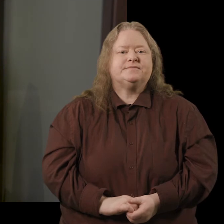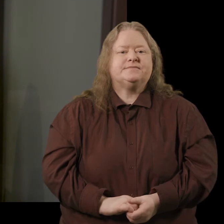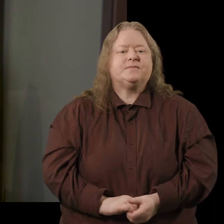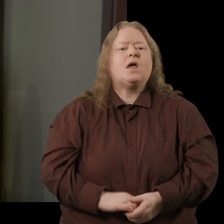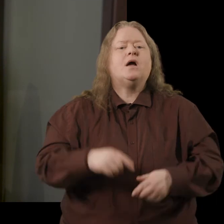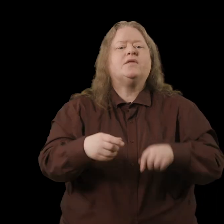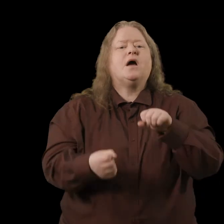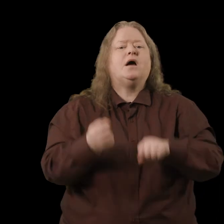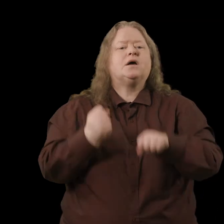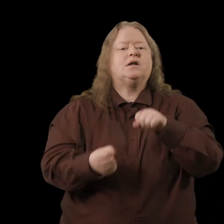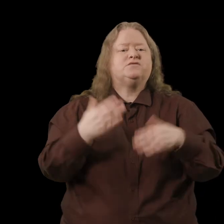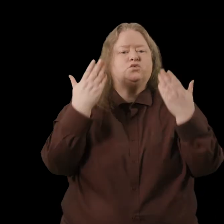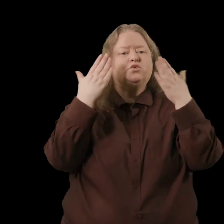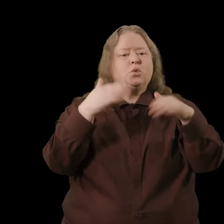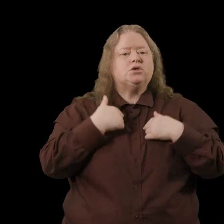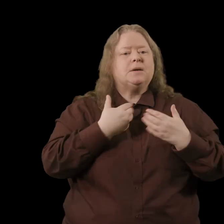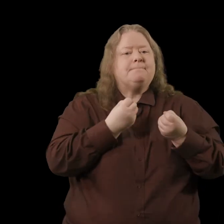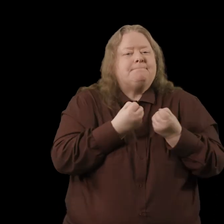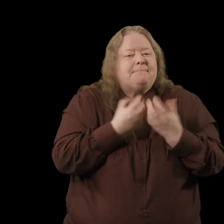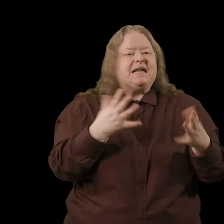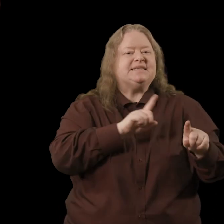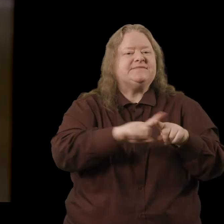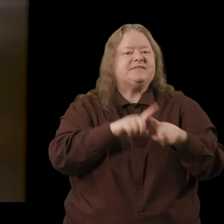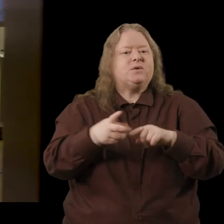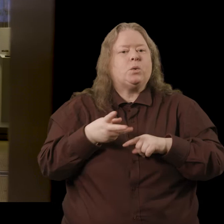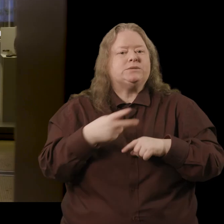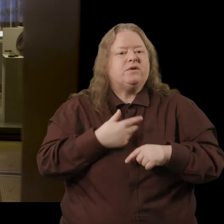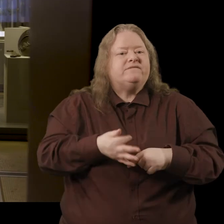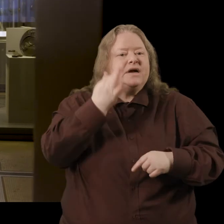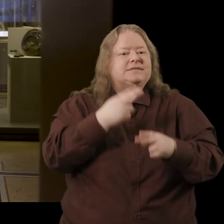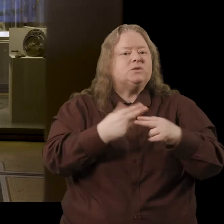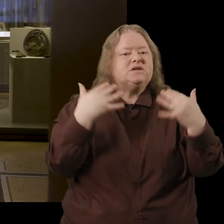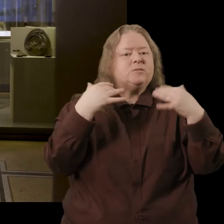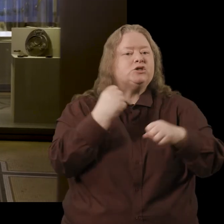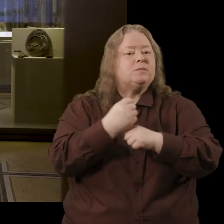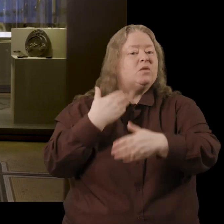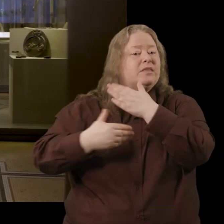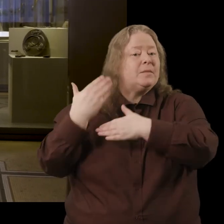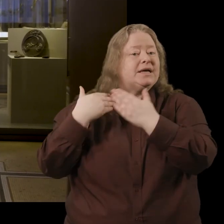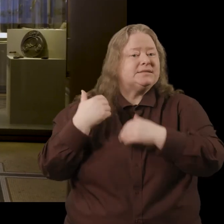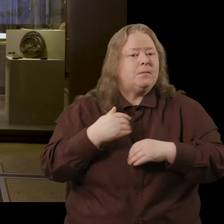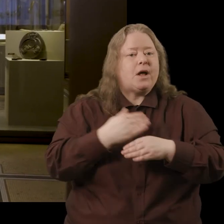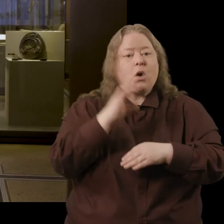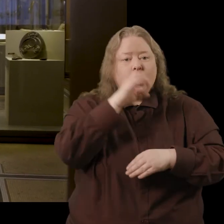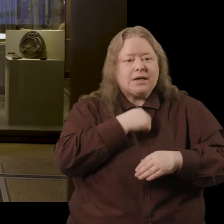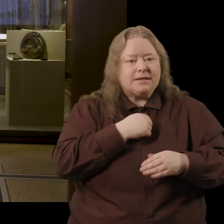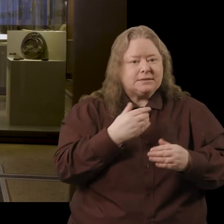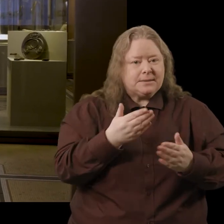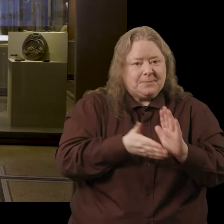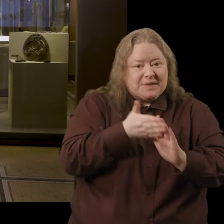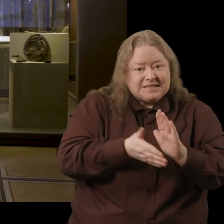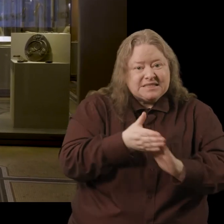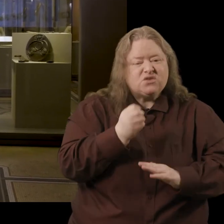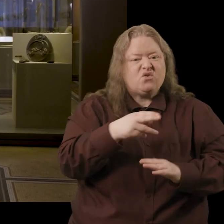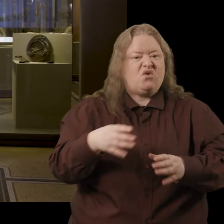The archaeologists have shown us the very many different ways that we can find out information about the past by looking at the buildings or